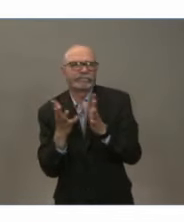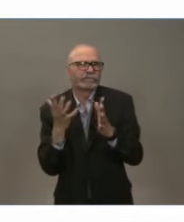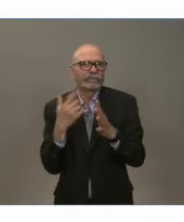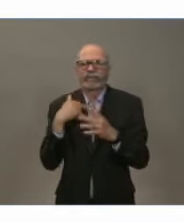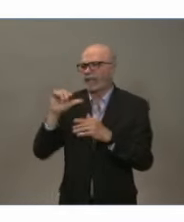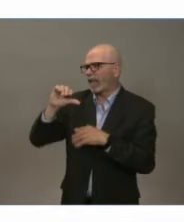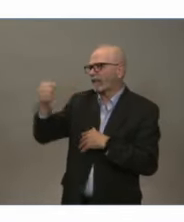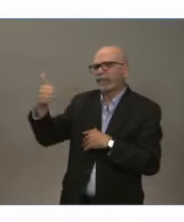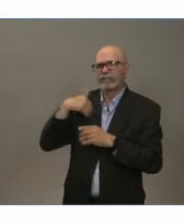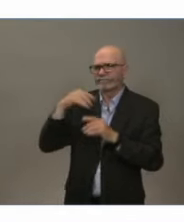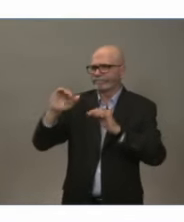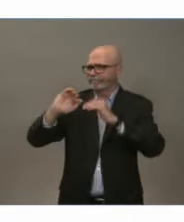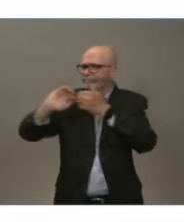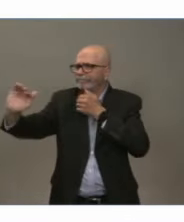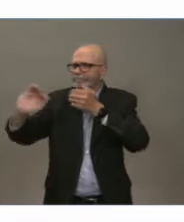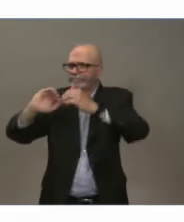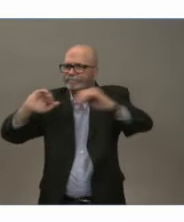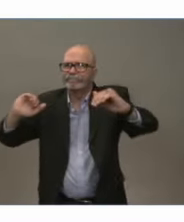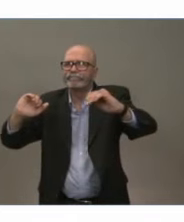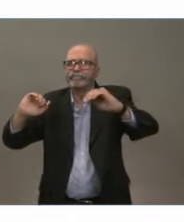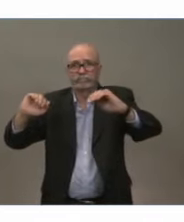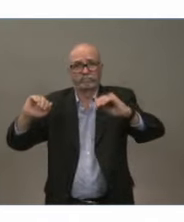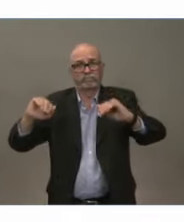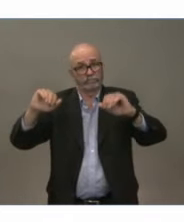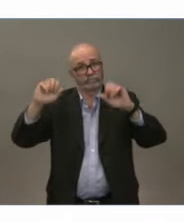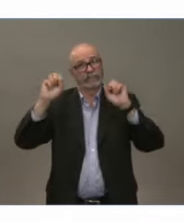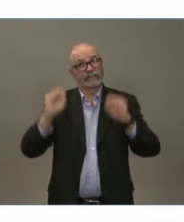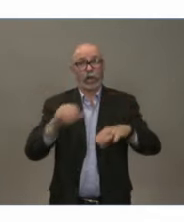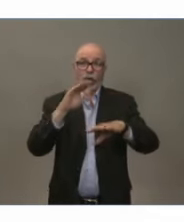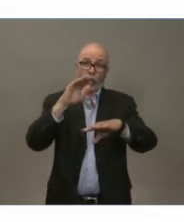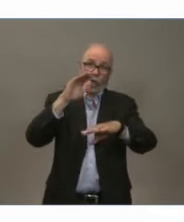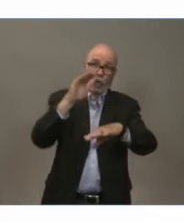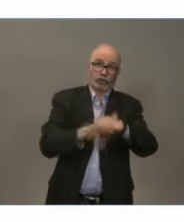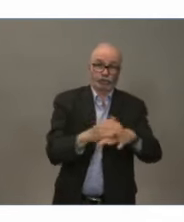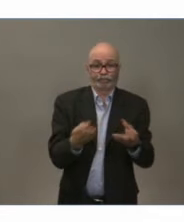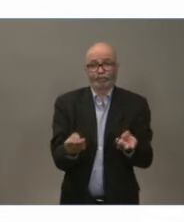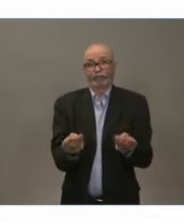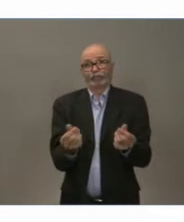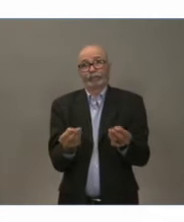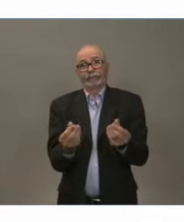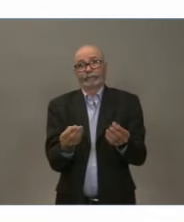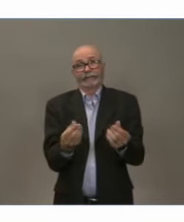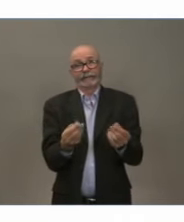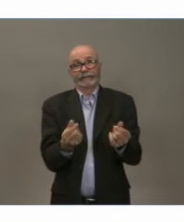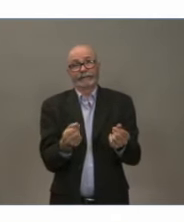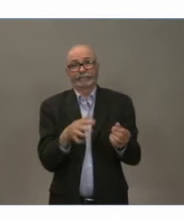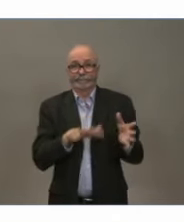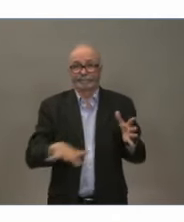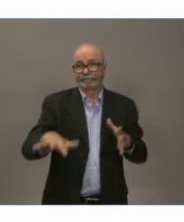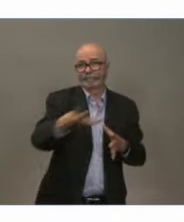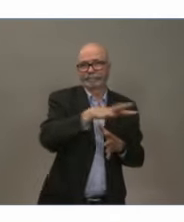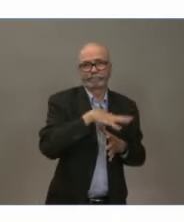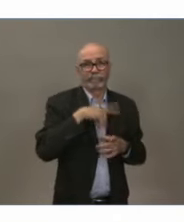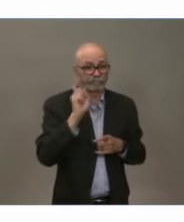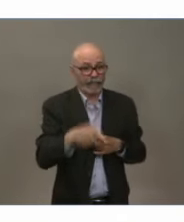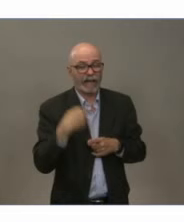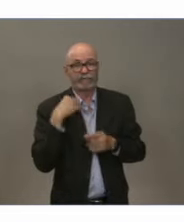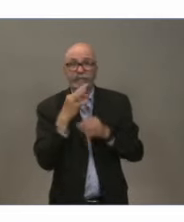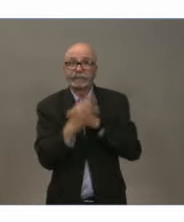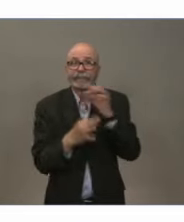testing on site or swabbing for testing on site, and also if nursing homes are supposed to have isolation units within their